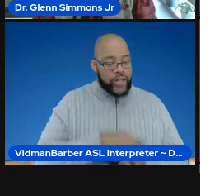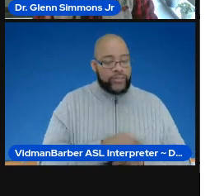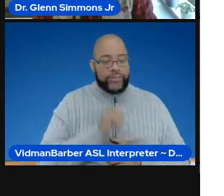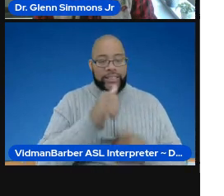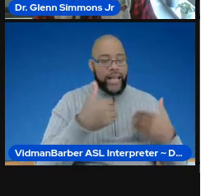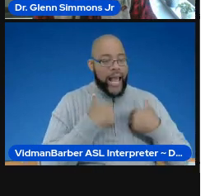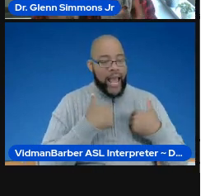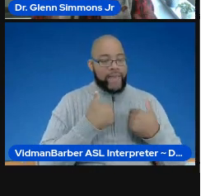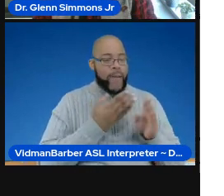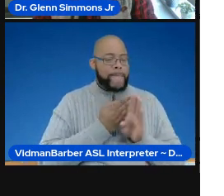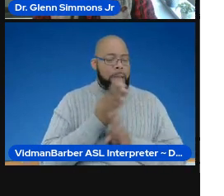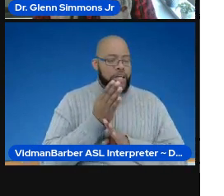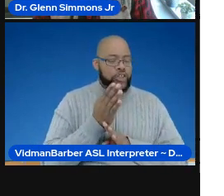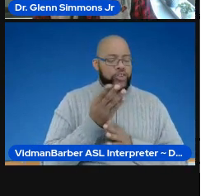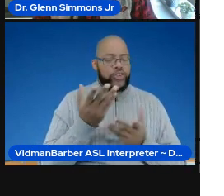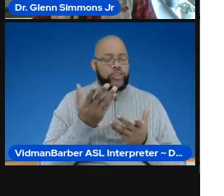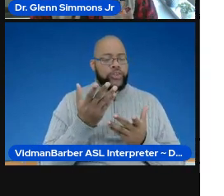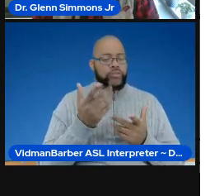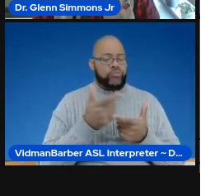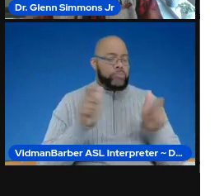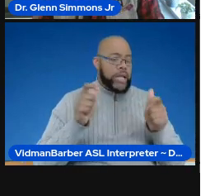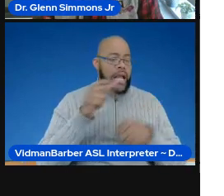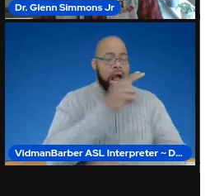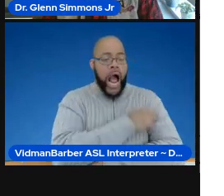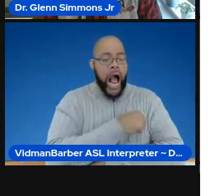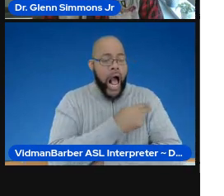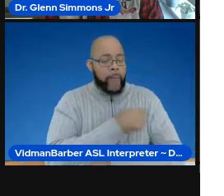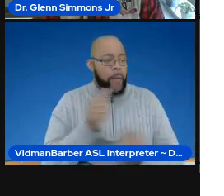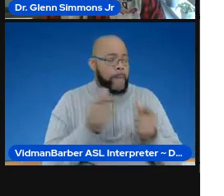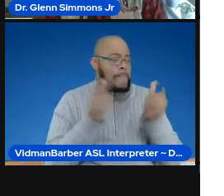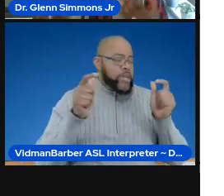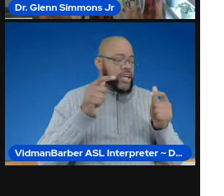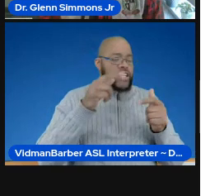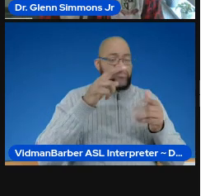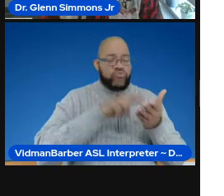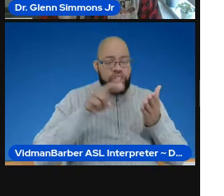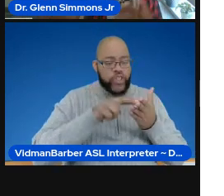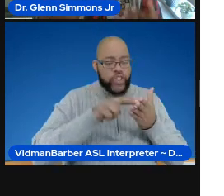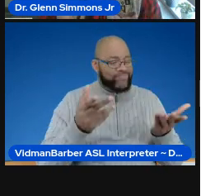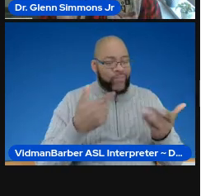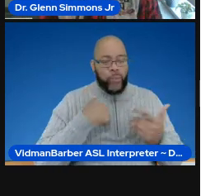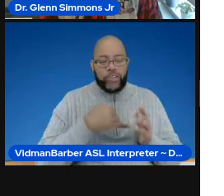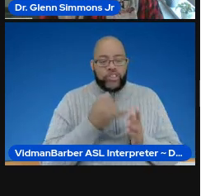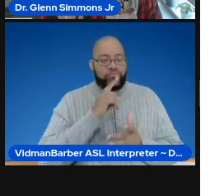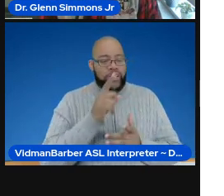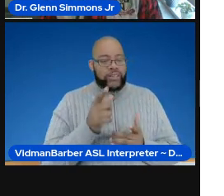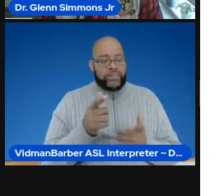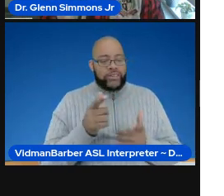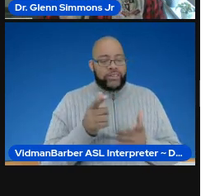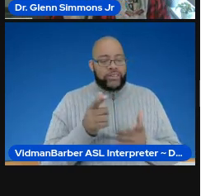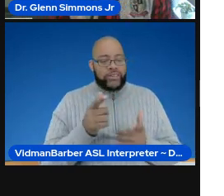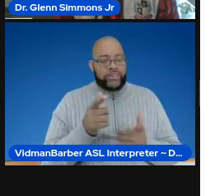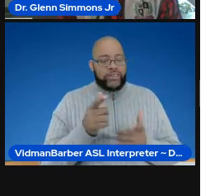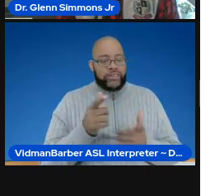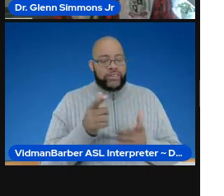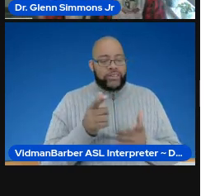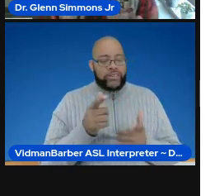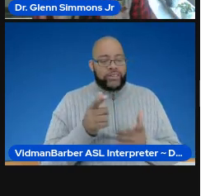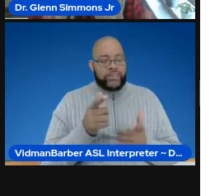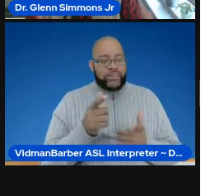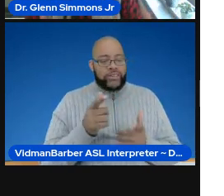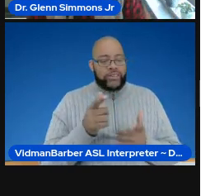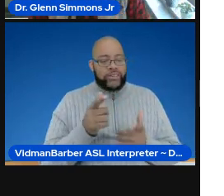have a major, super big hospital with a big research infrastructure. We were just little medical school with a bunch of researchers